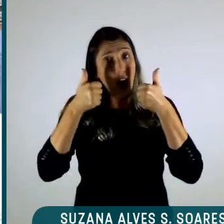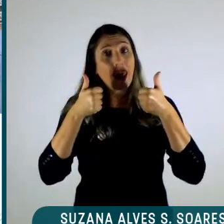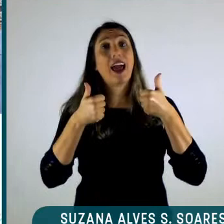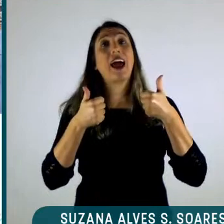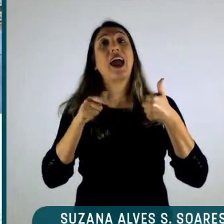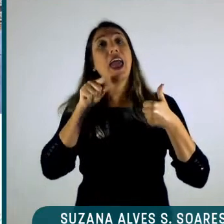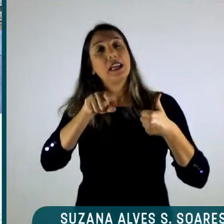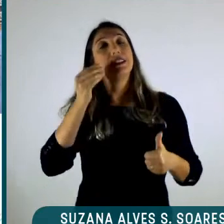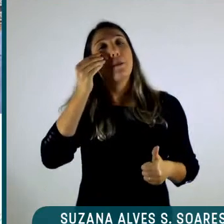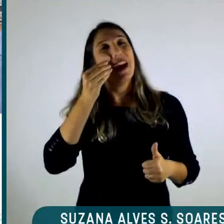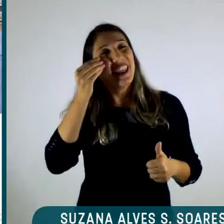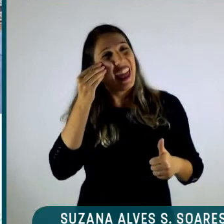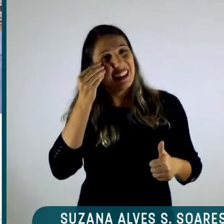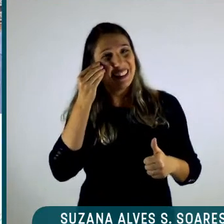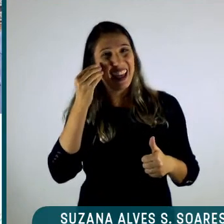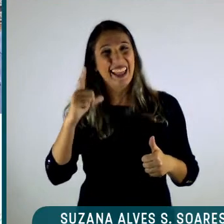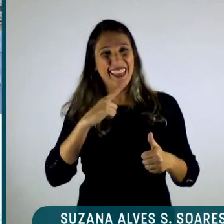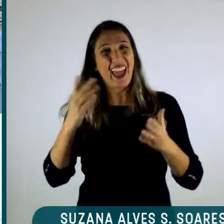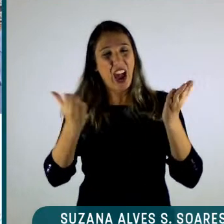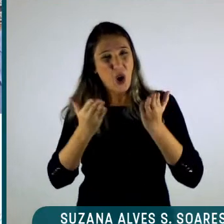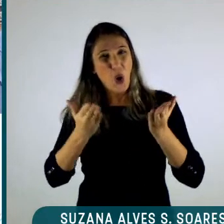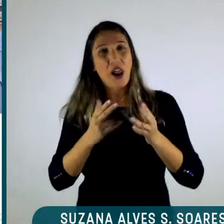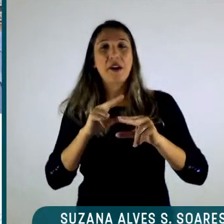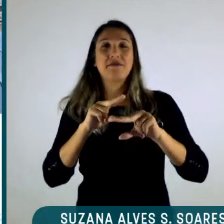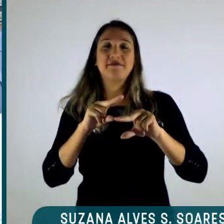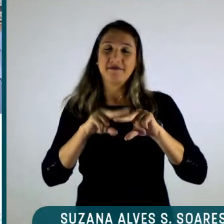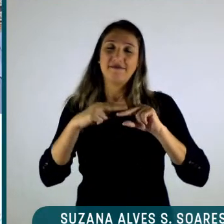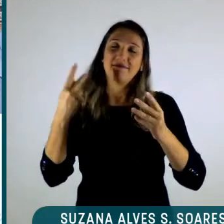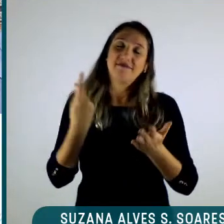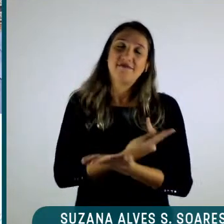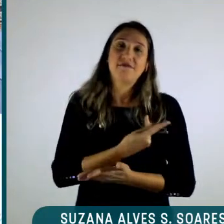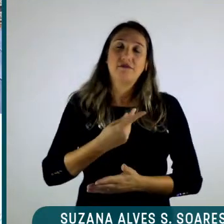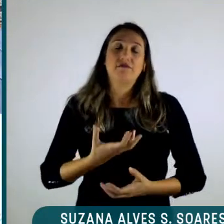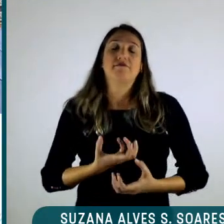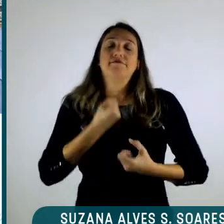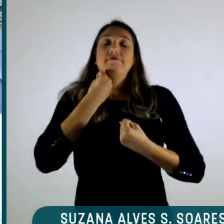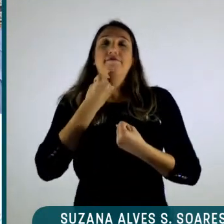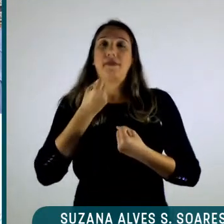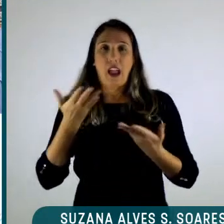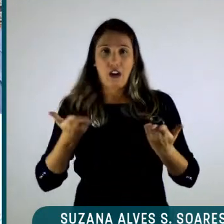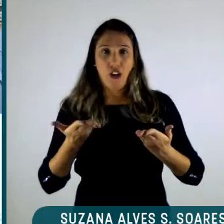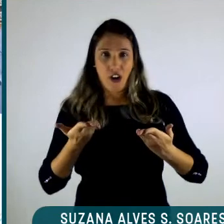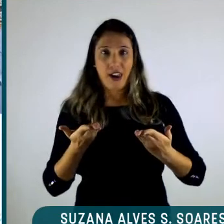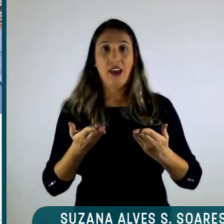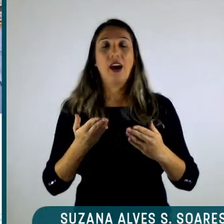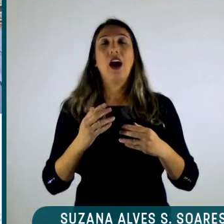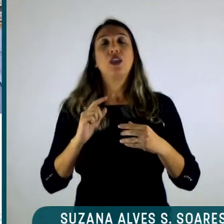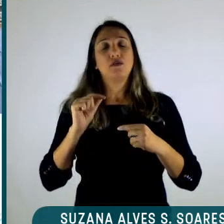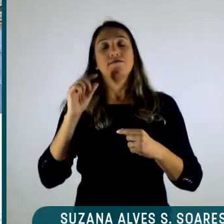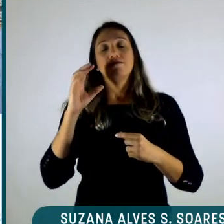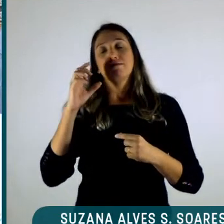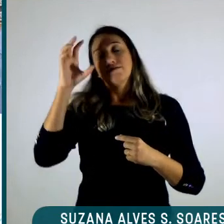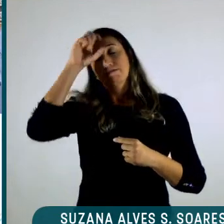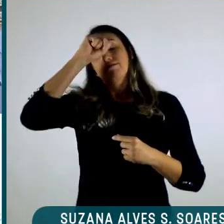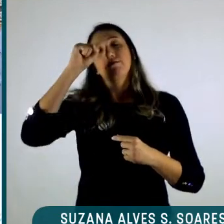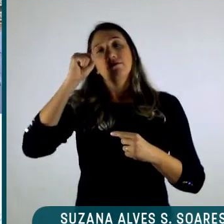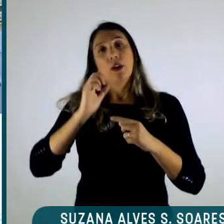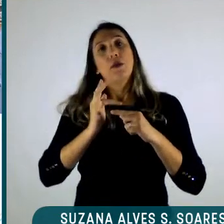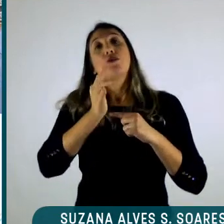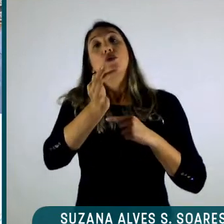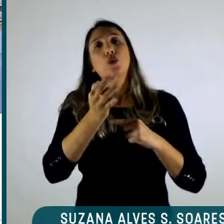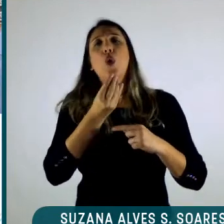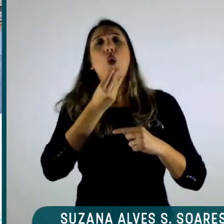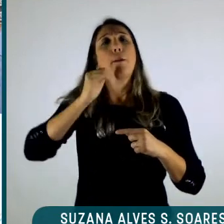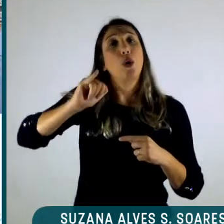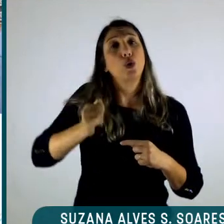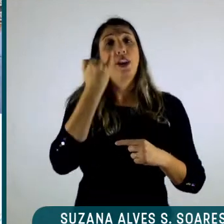in order to improve. And so this experience we're having, we're going through is such a South away